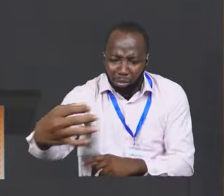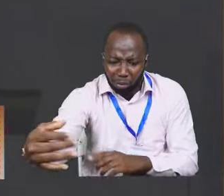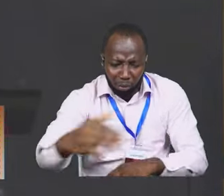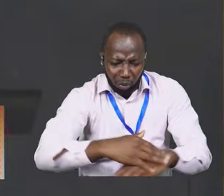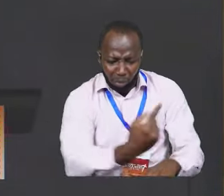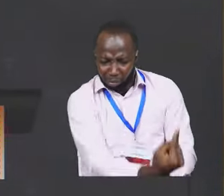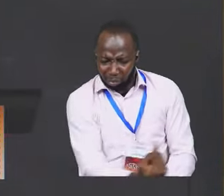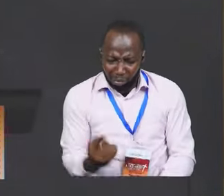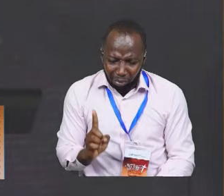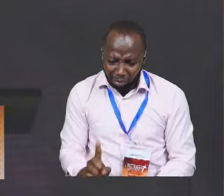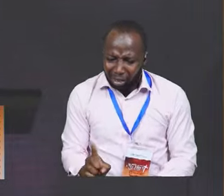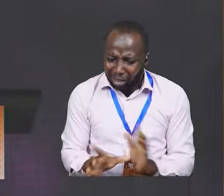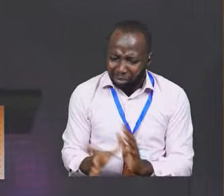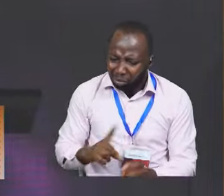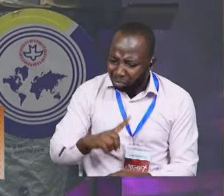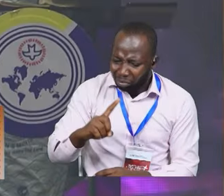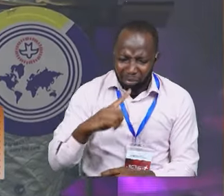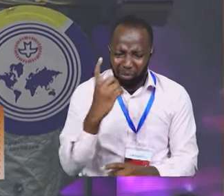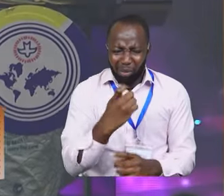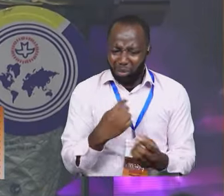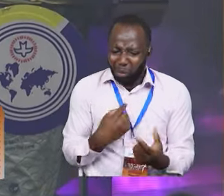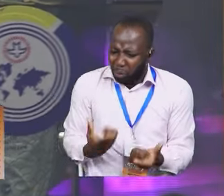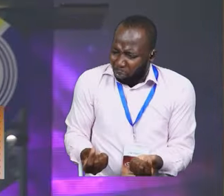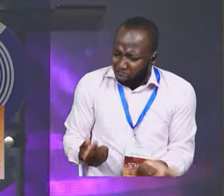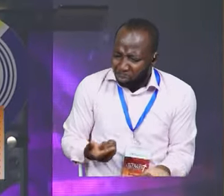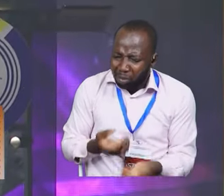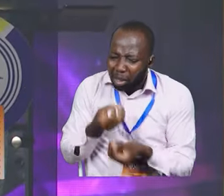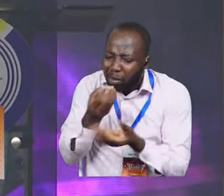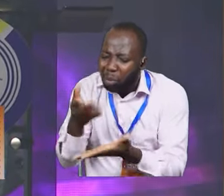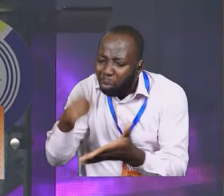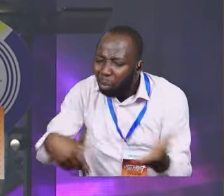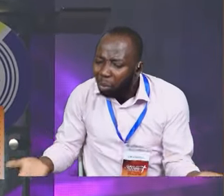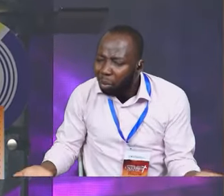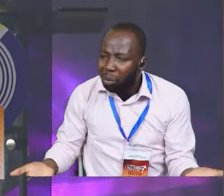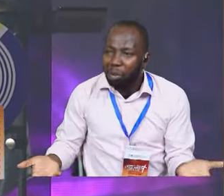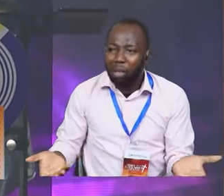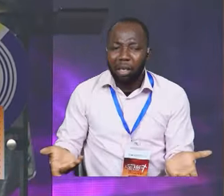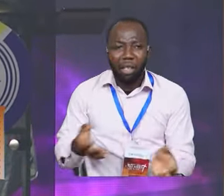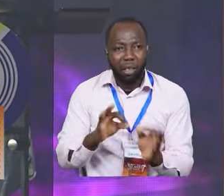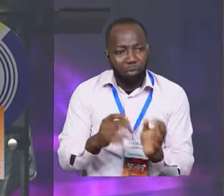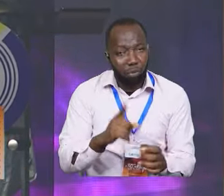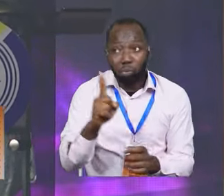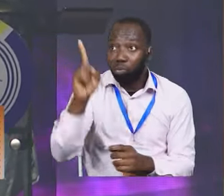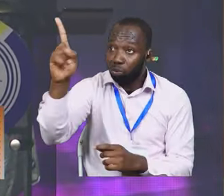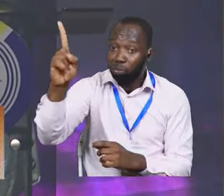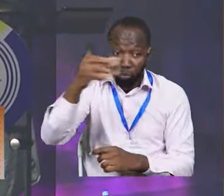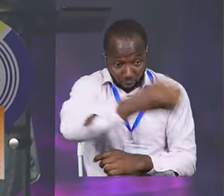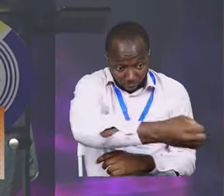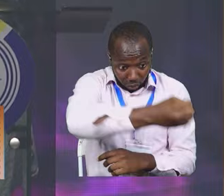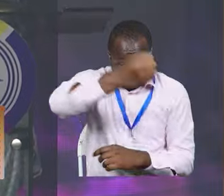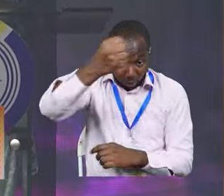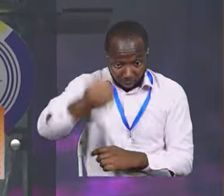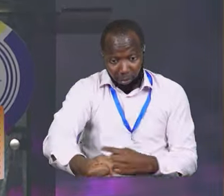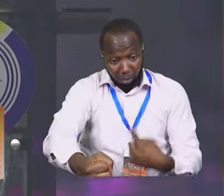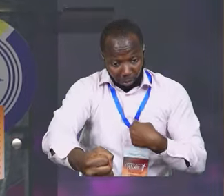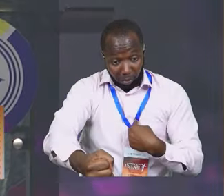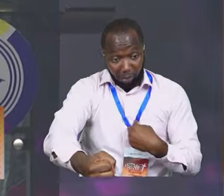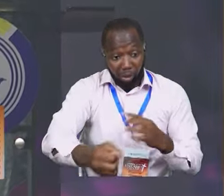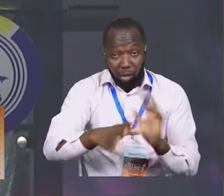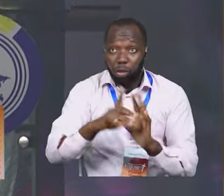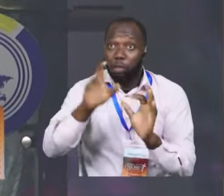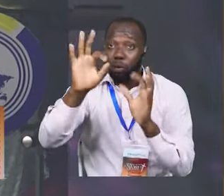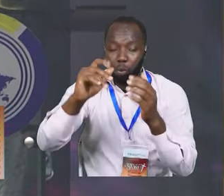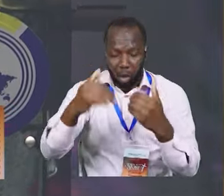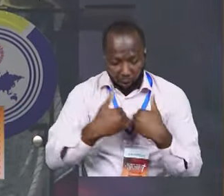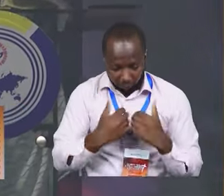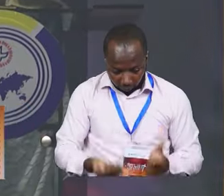And this issue, when I'm called to answer, what am I going to say? So when I want from India, if you are the one who called now me,